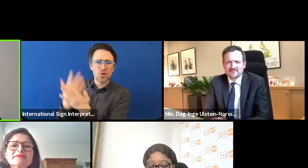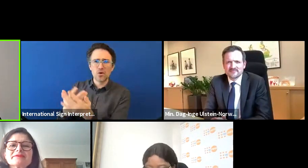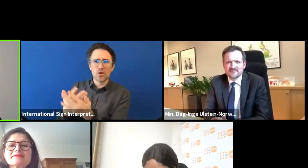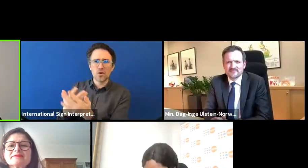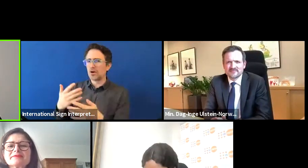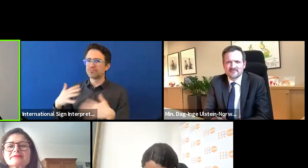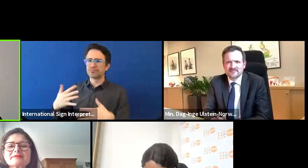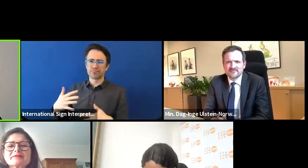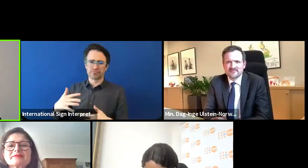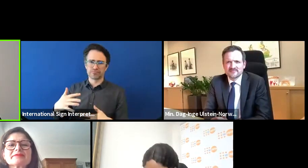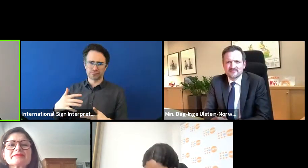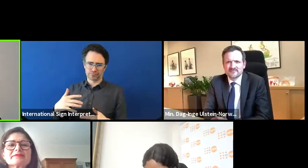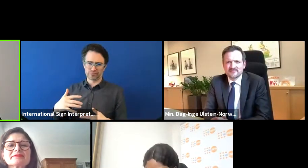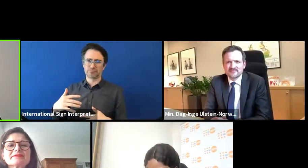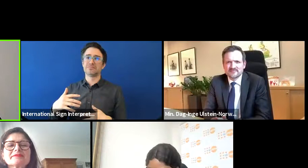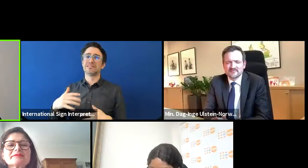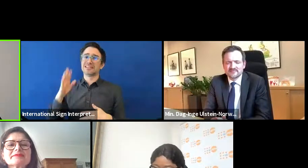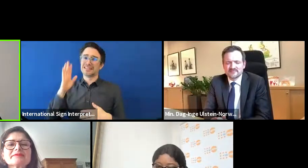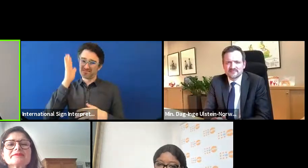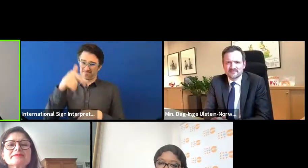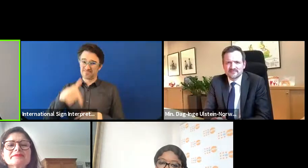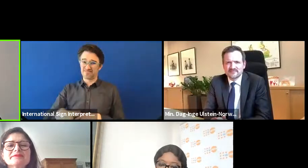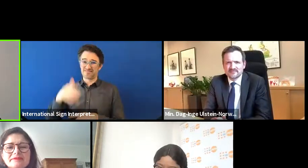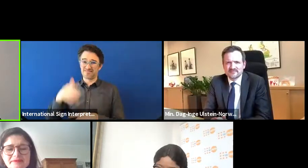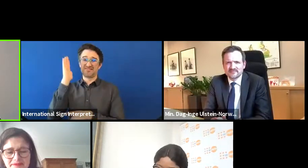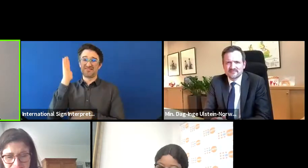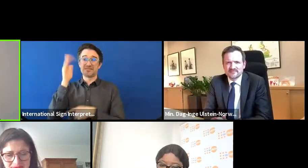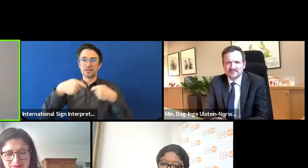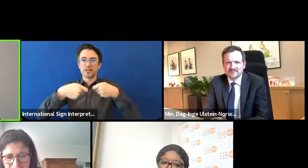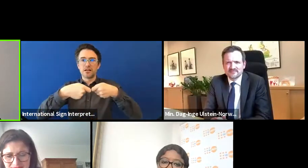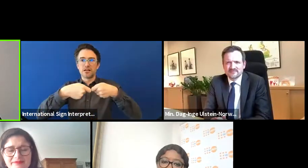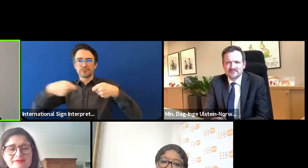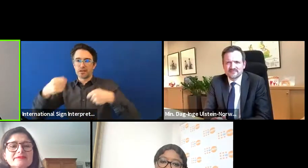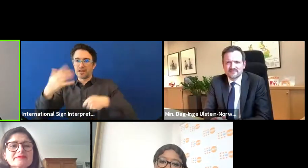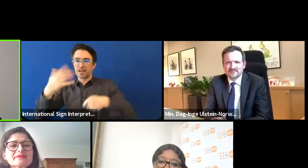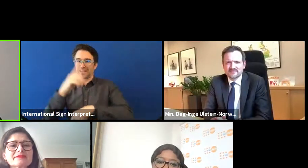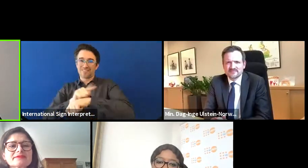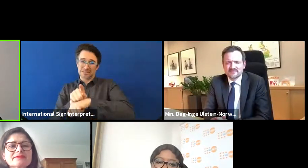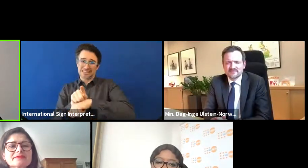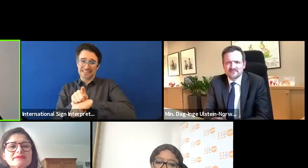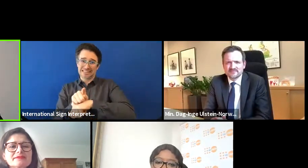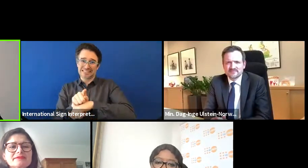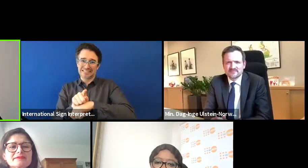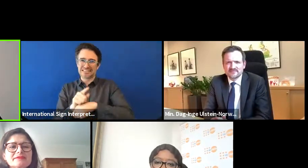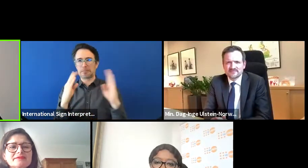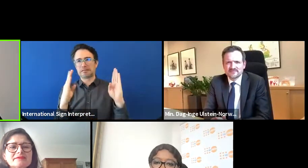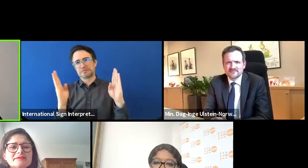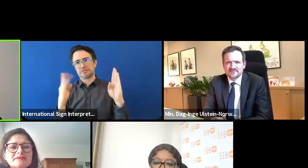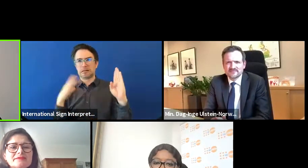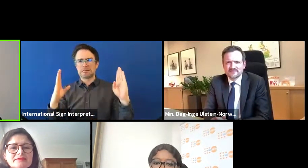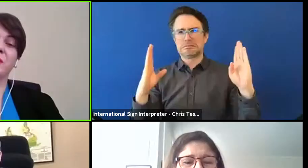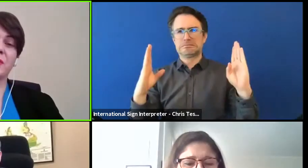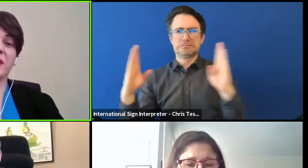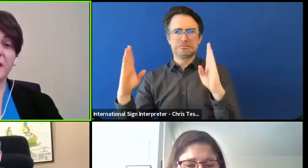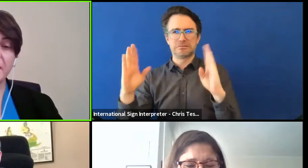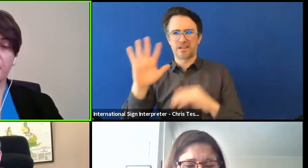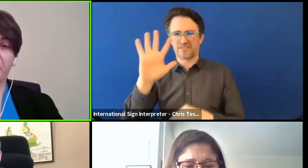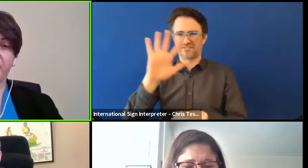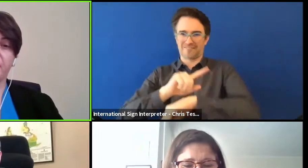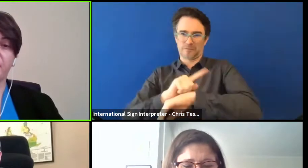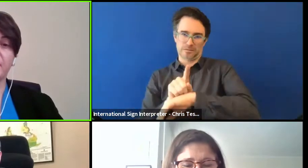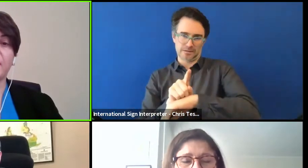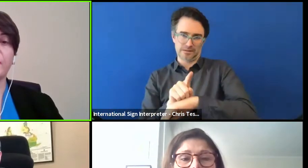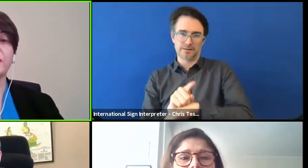by 5 minutes since we started a bit late, so I would like to apologize. And we now move on to the